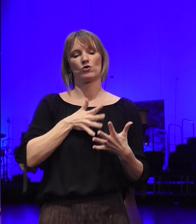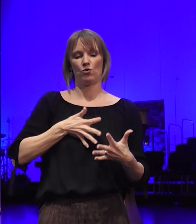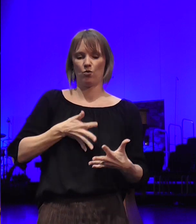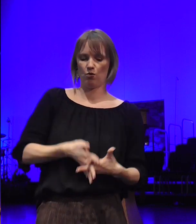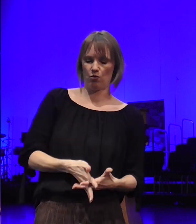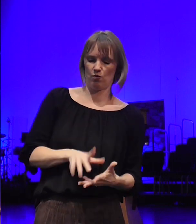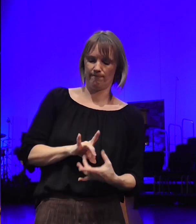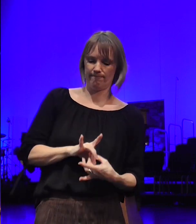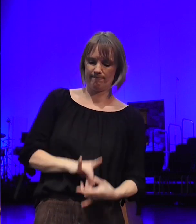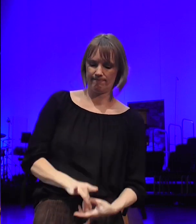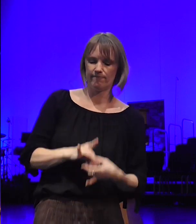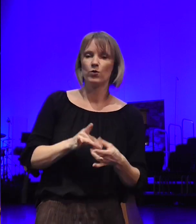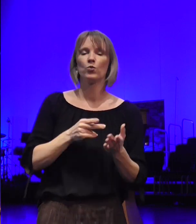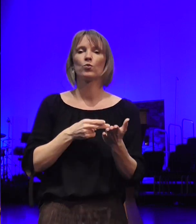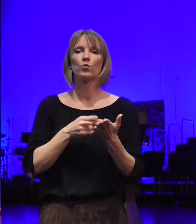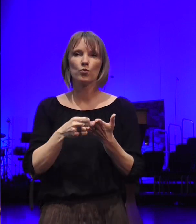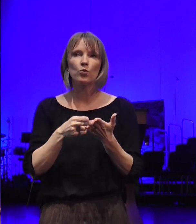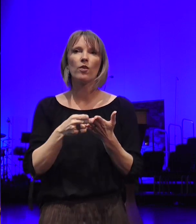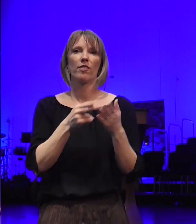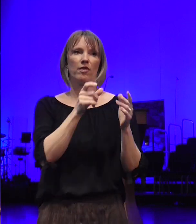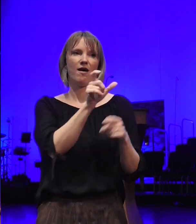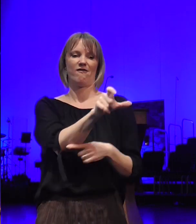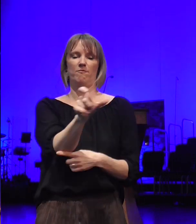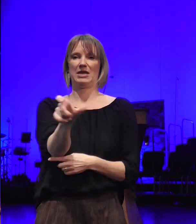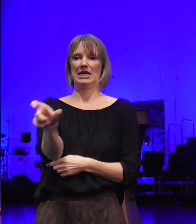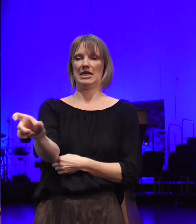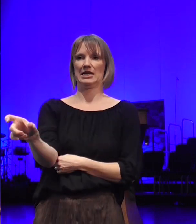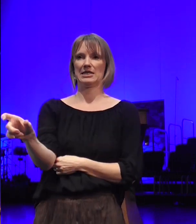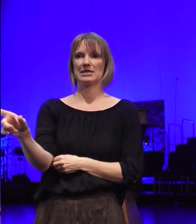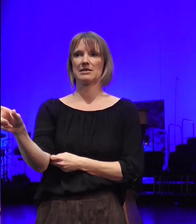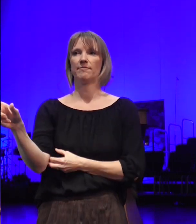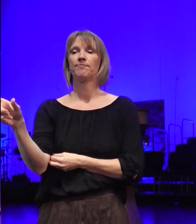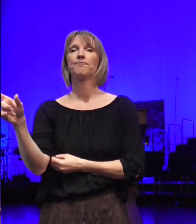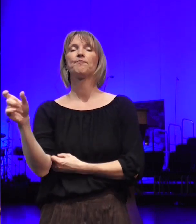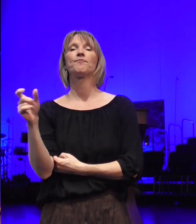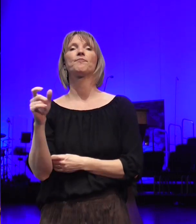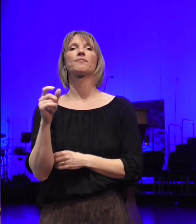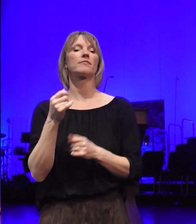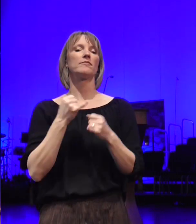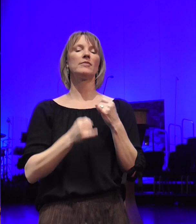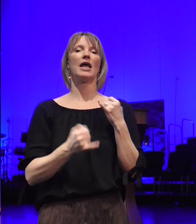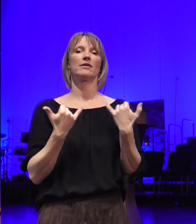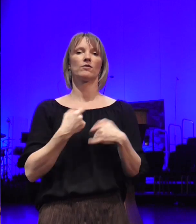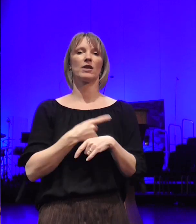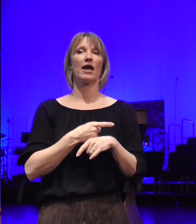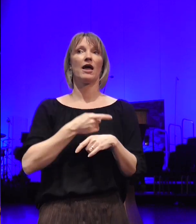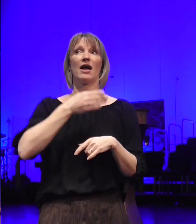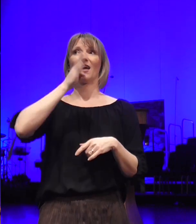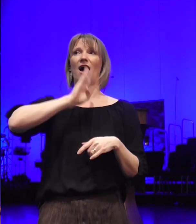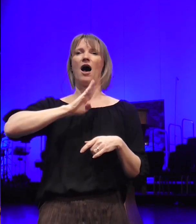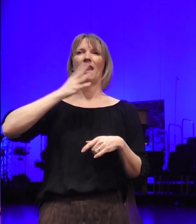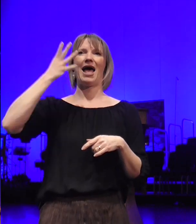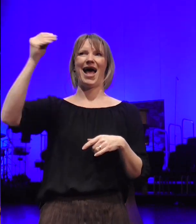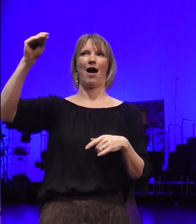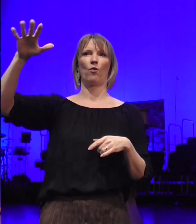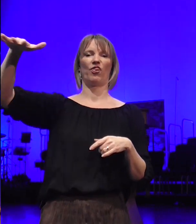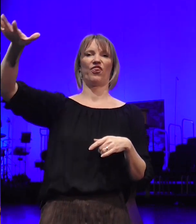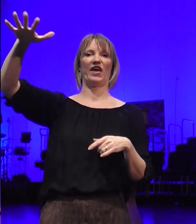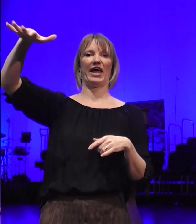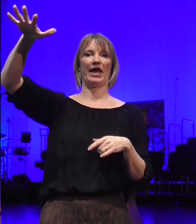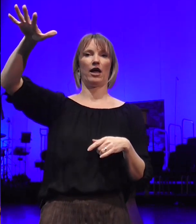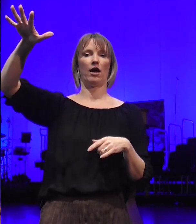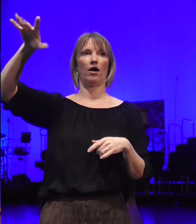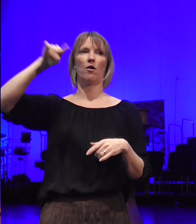the truth of beings and people. And one of the last ones here today, God out there. We've had